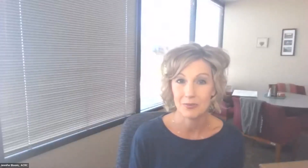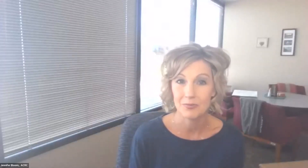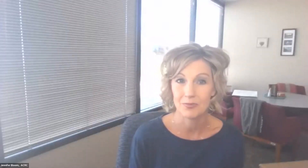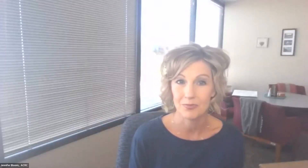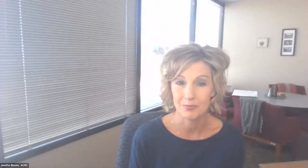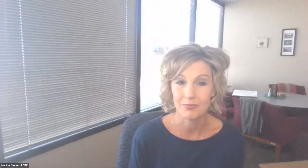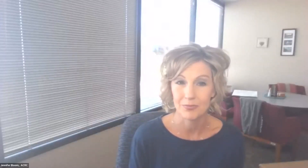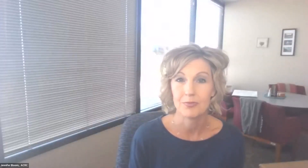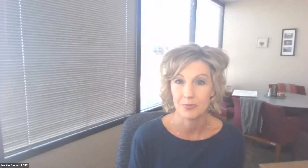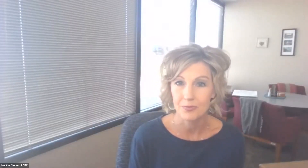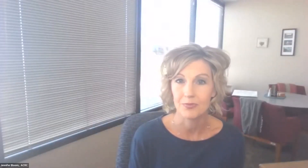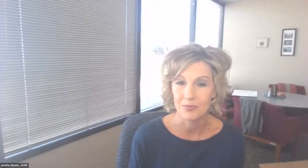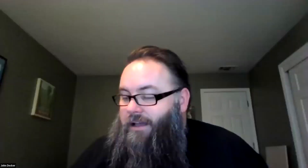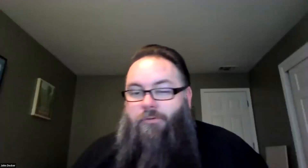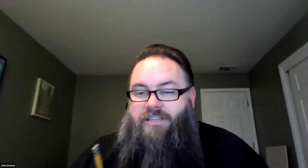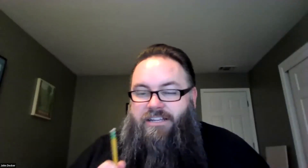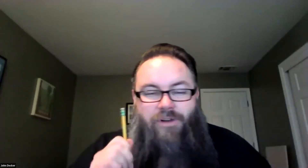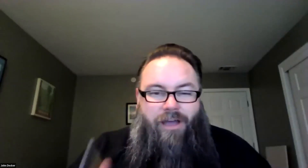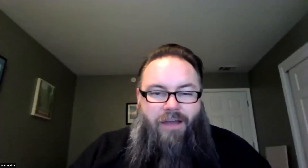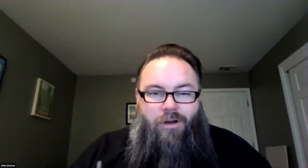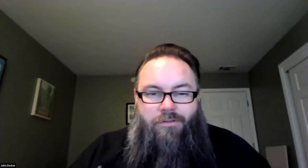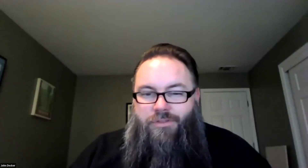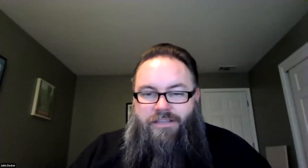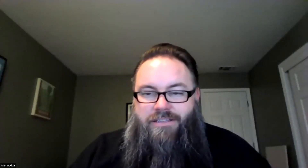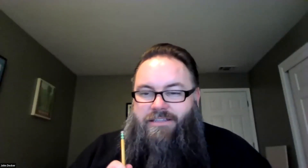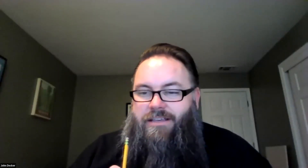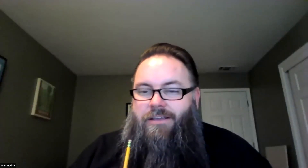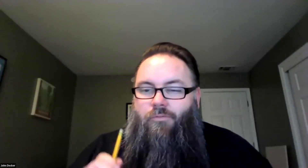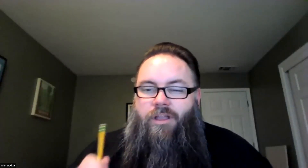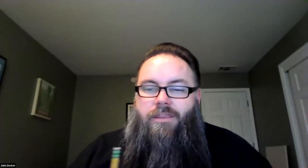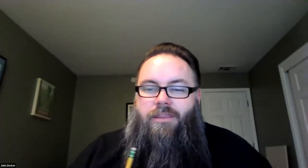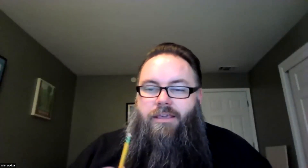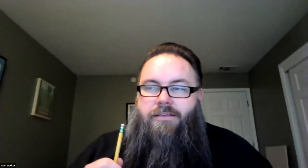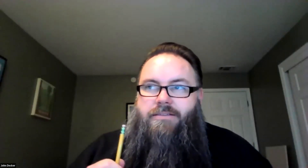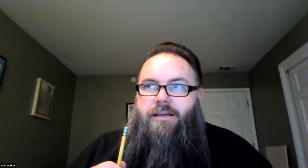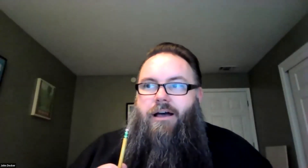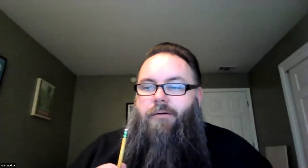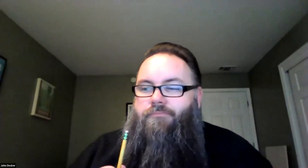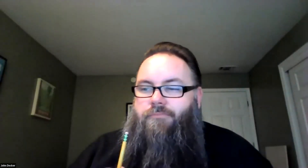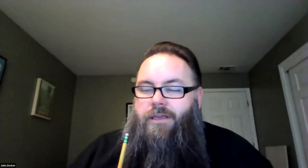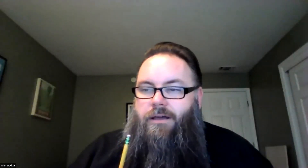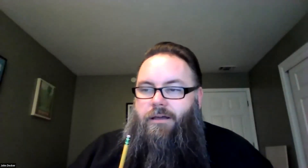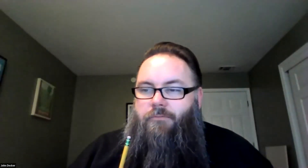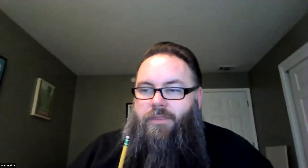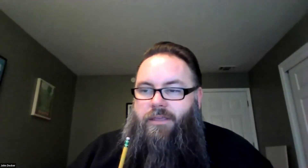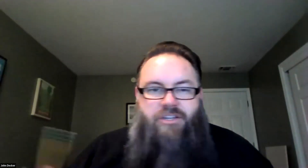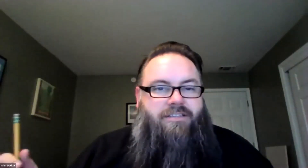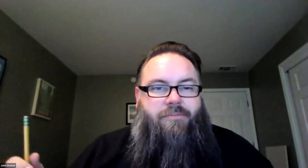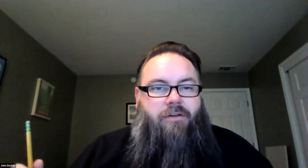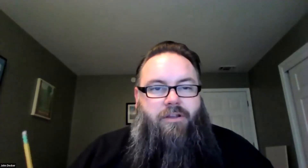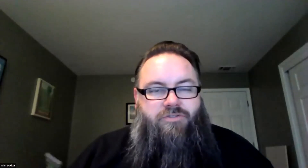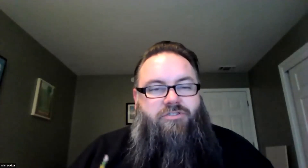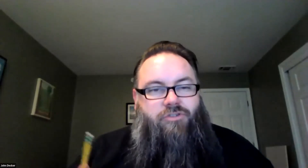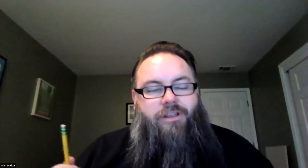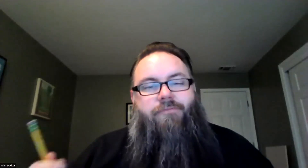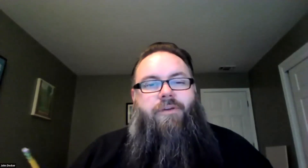of those state senators. And so that's, I will say, I just want to add one other thing to this. When these, when the agendas